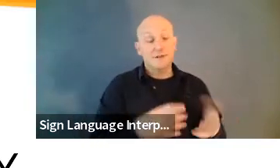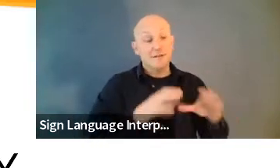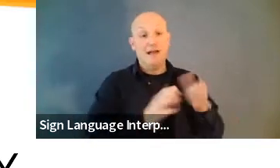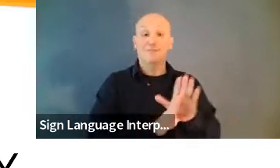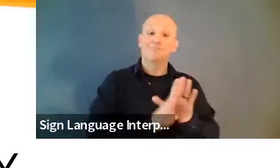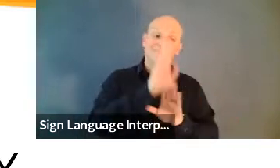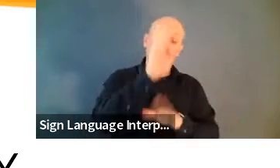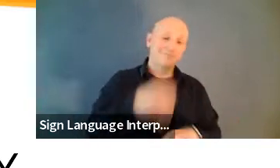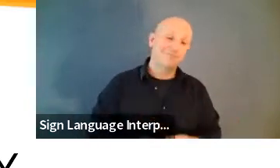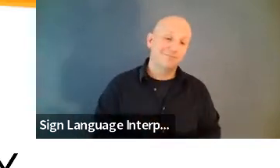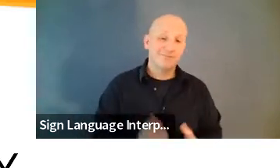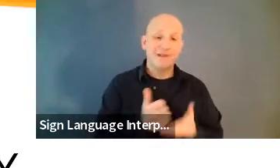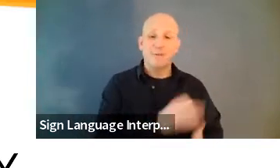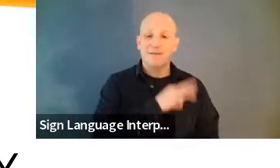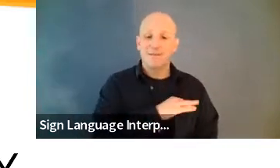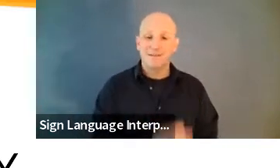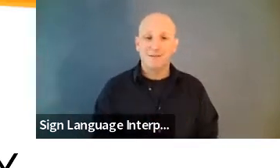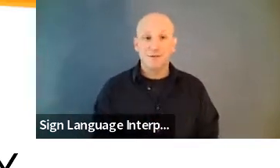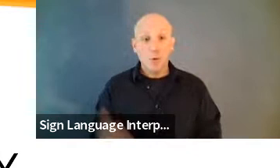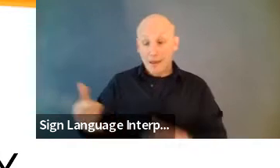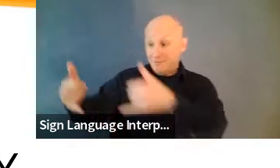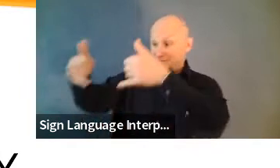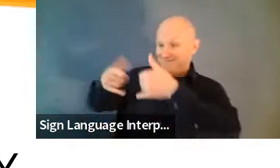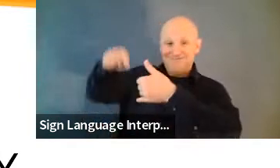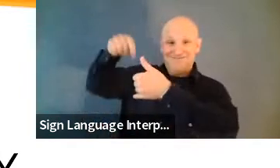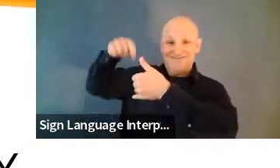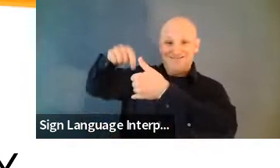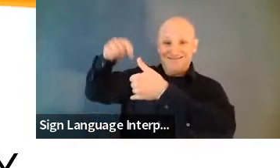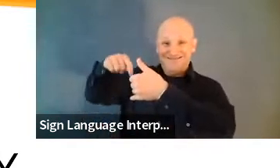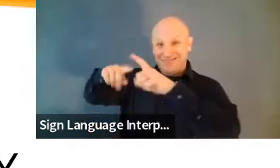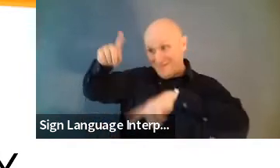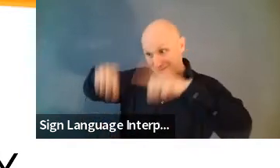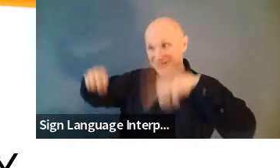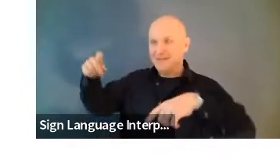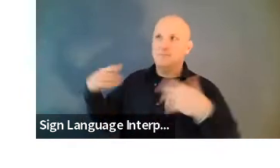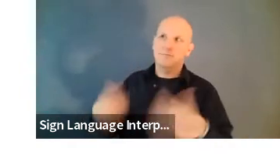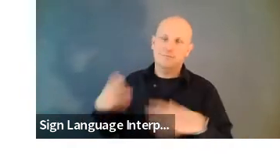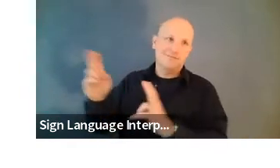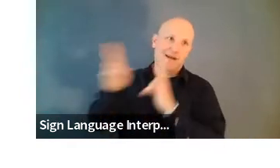the Diversity Award was also a huge honor for Fresno City College.